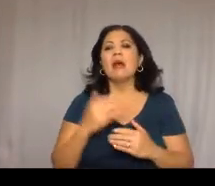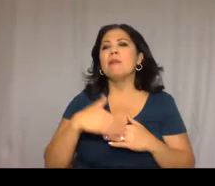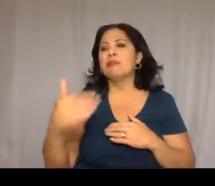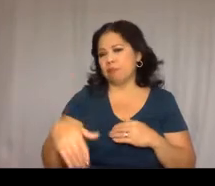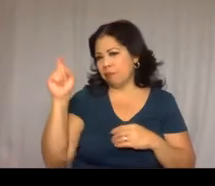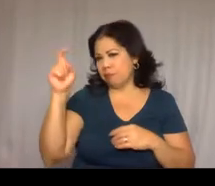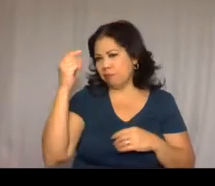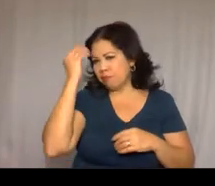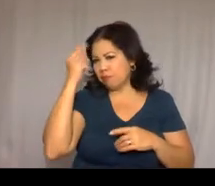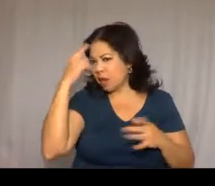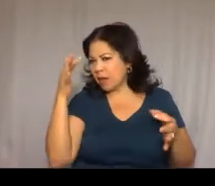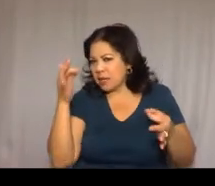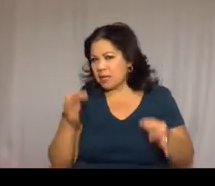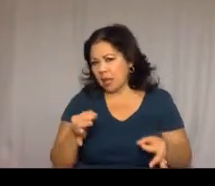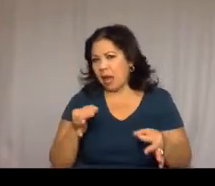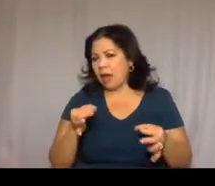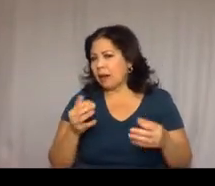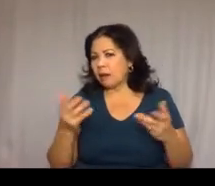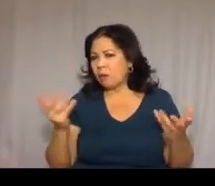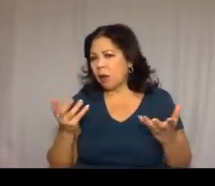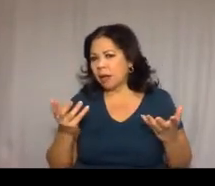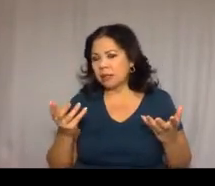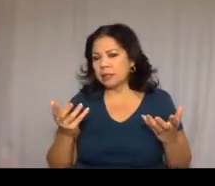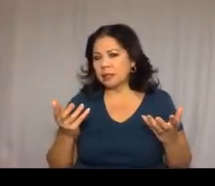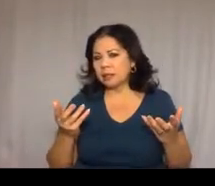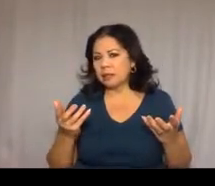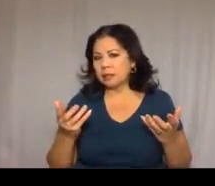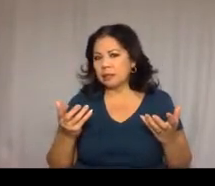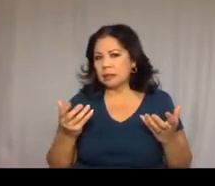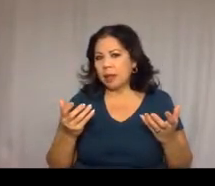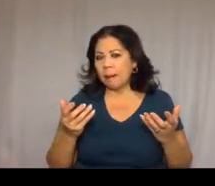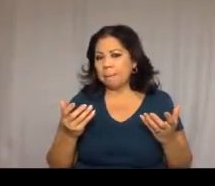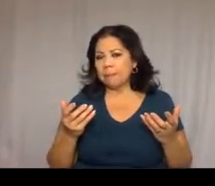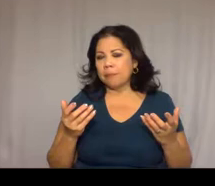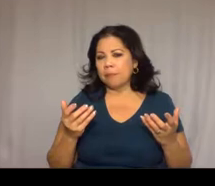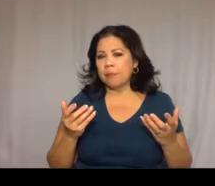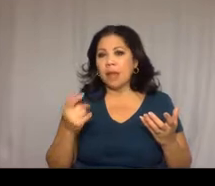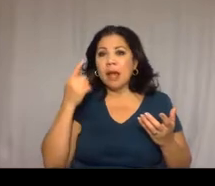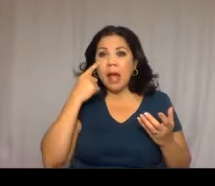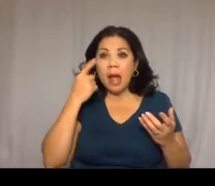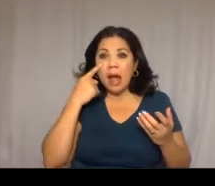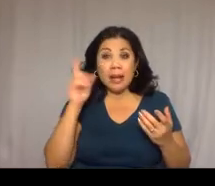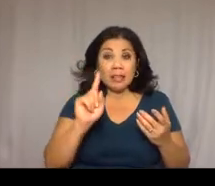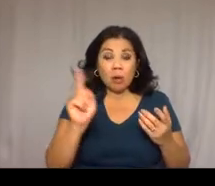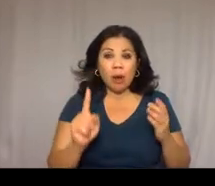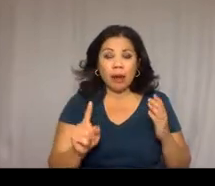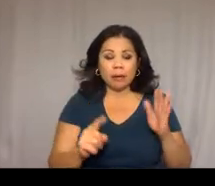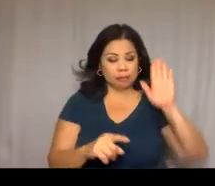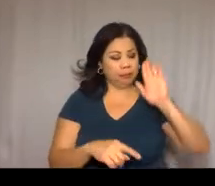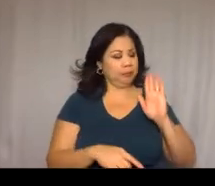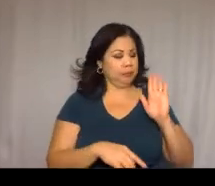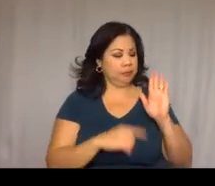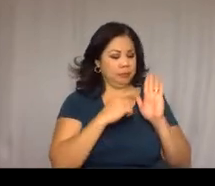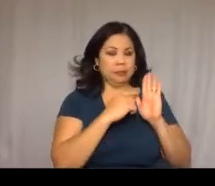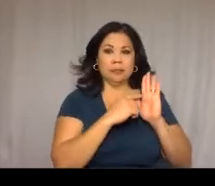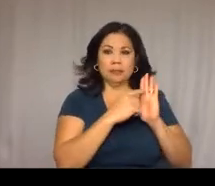about in terms of your critter, your character, is the placement of the eyes. And all of you who've been working with